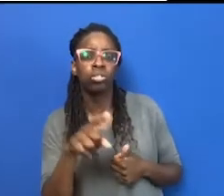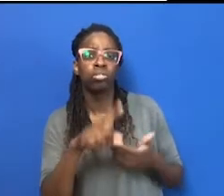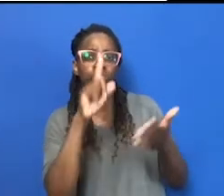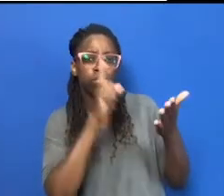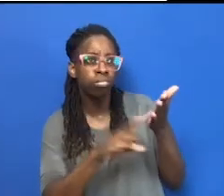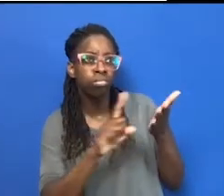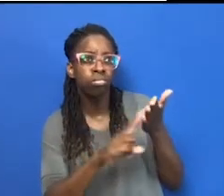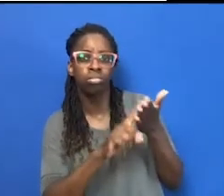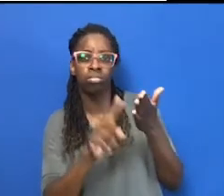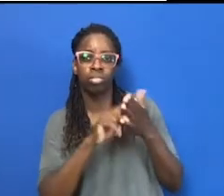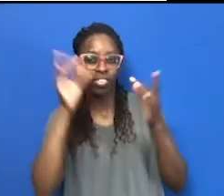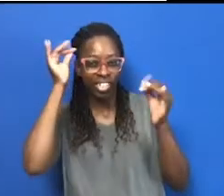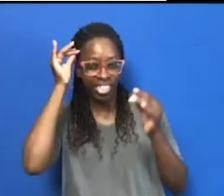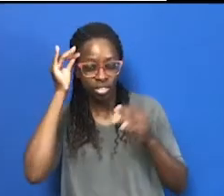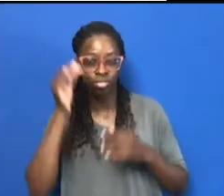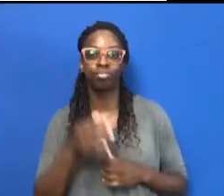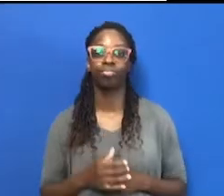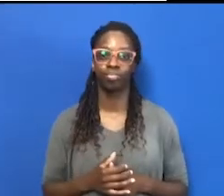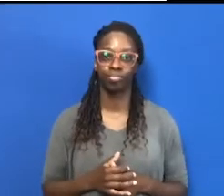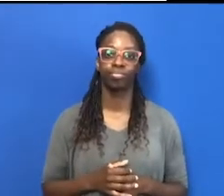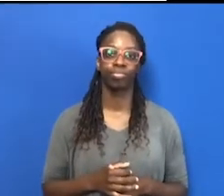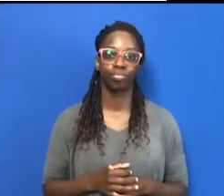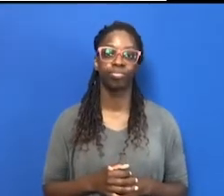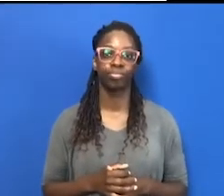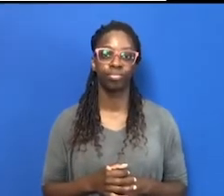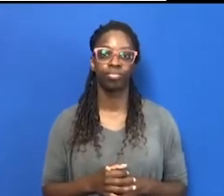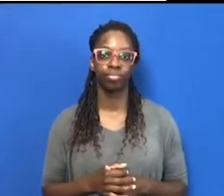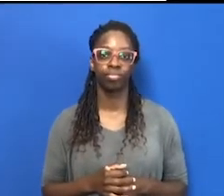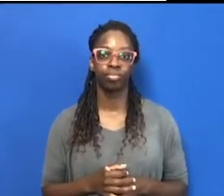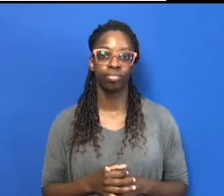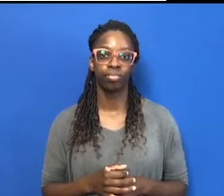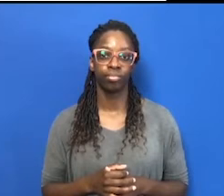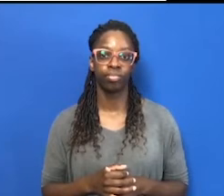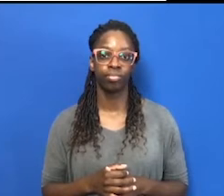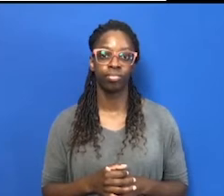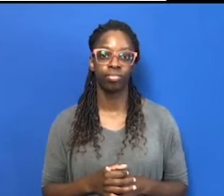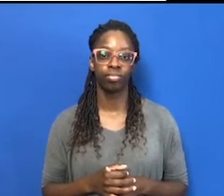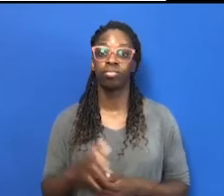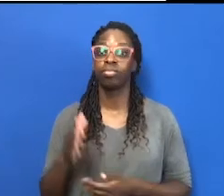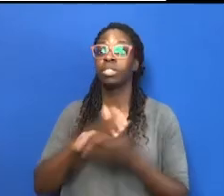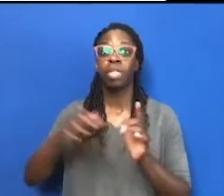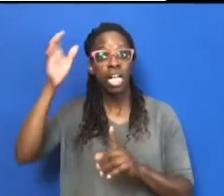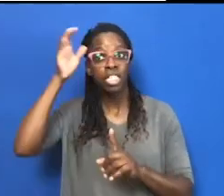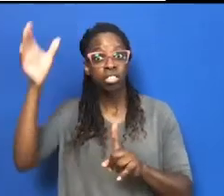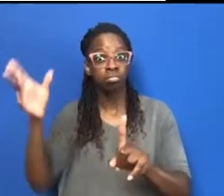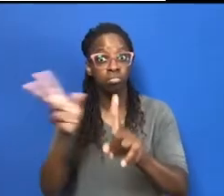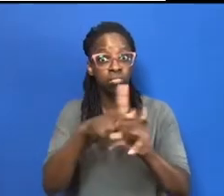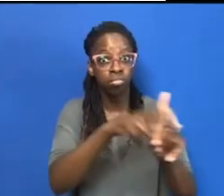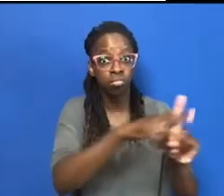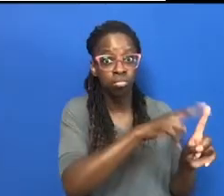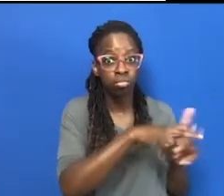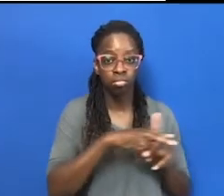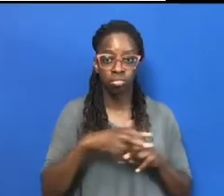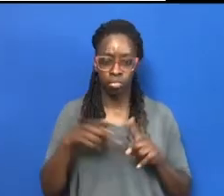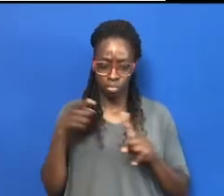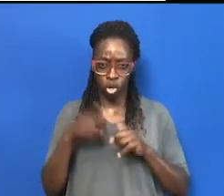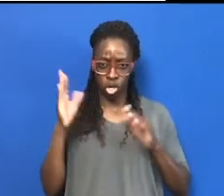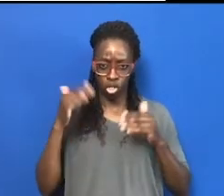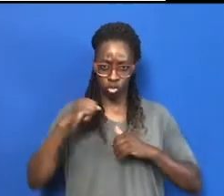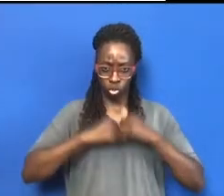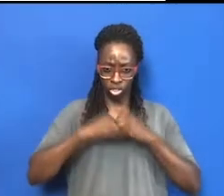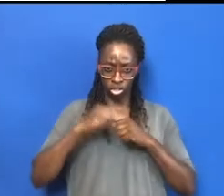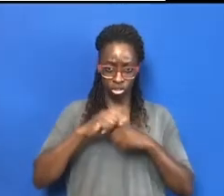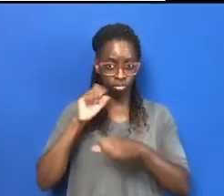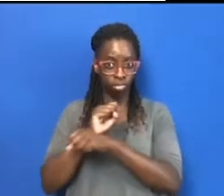Cross-cutting concepts that apply generally to all domains, such as structure and function and cause and effect, made up the